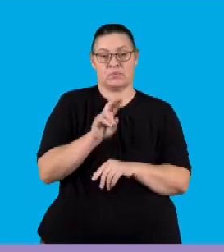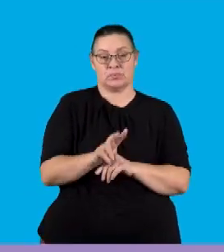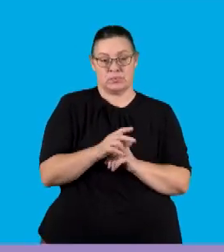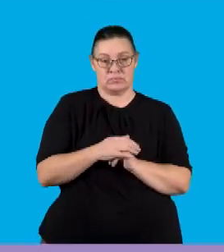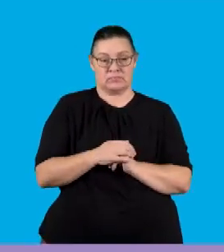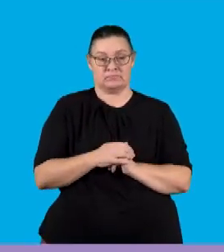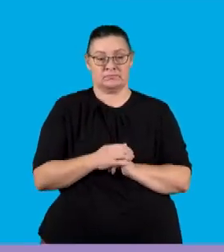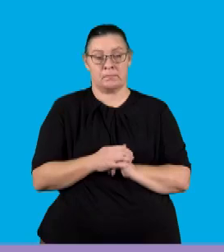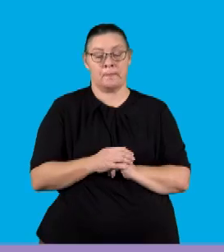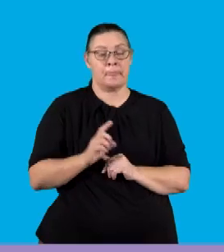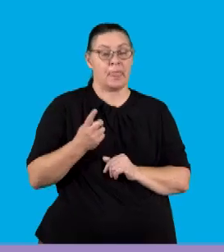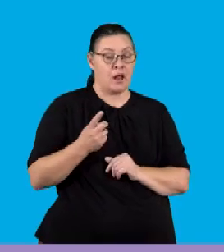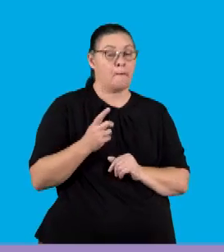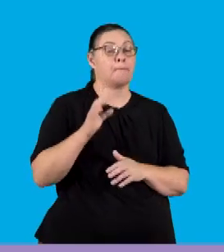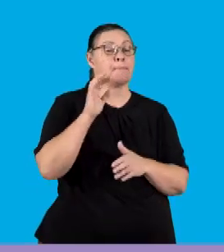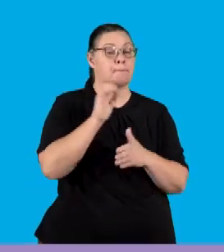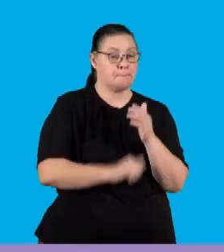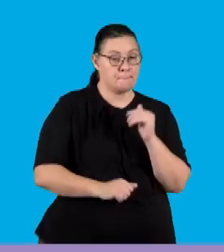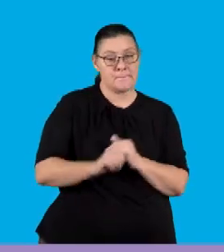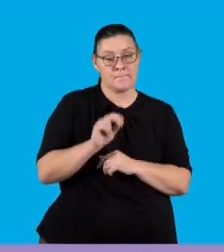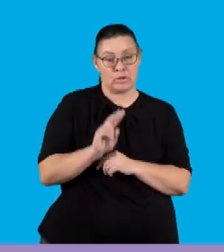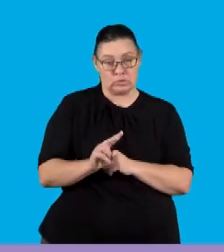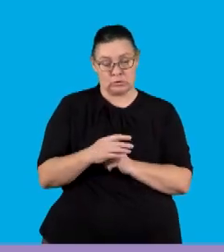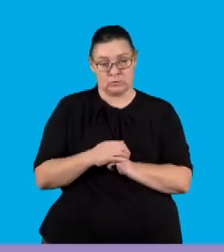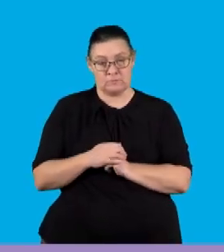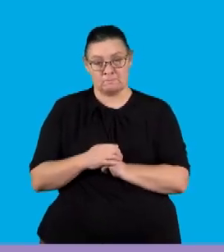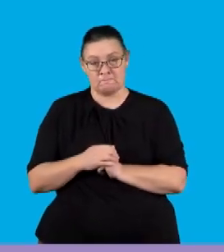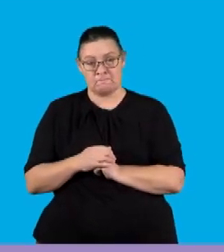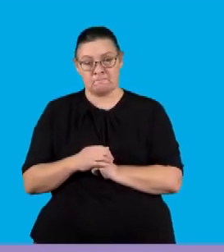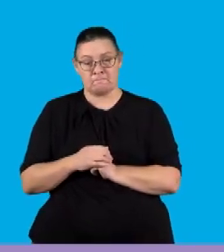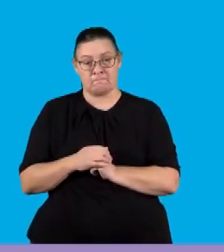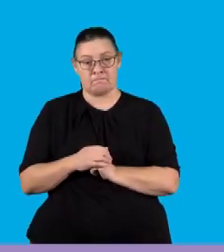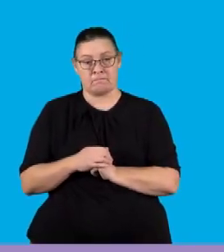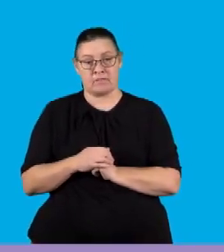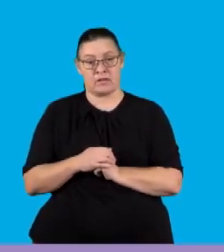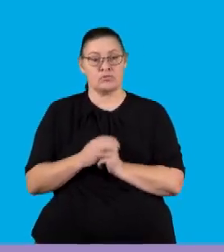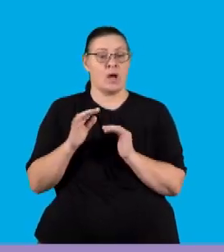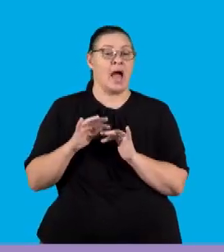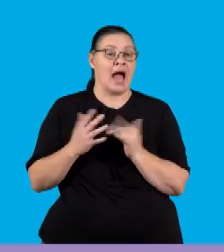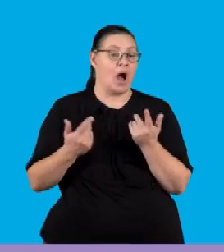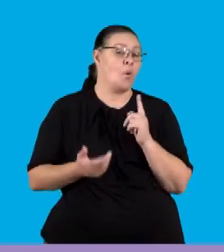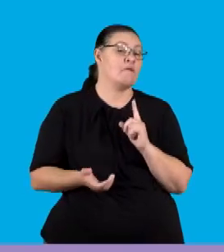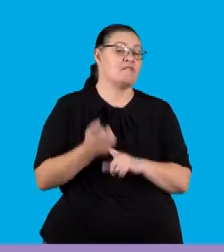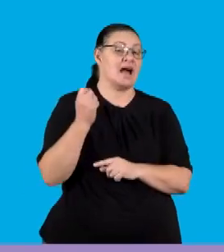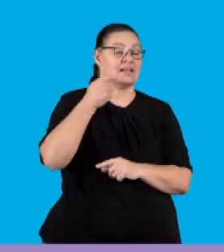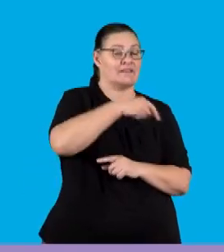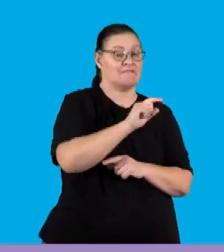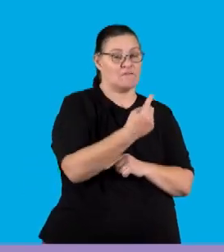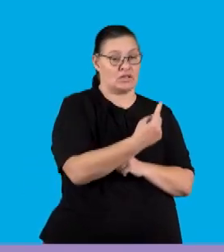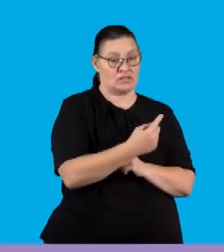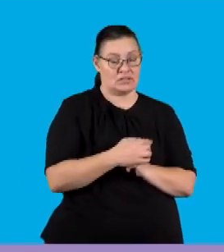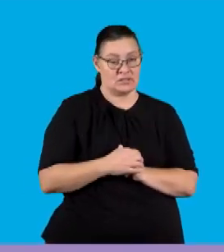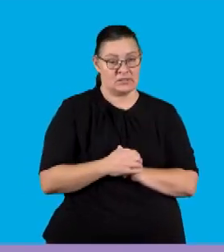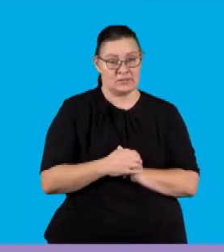second part, we know that we are going to subtract by 2, but how are we going to find the first